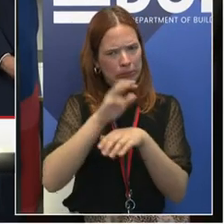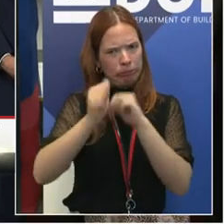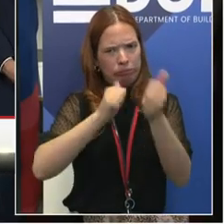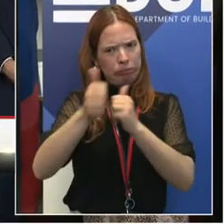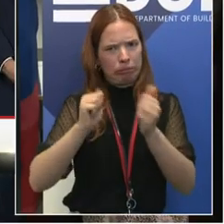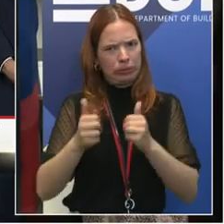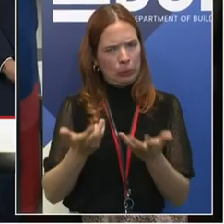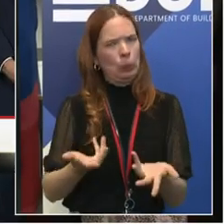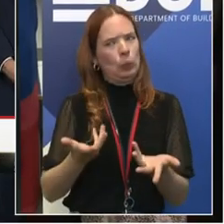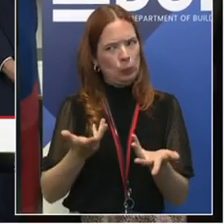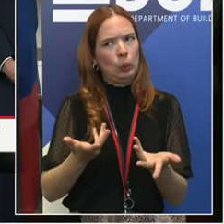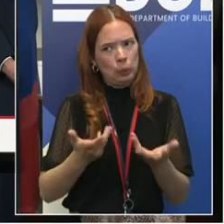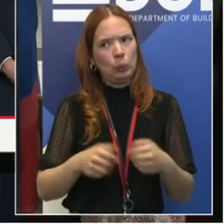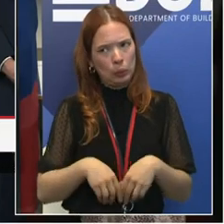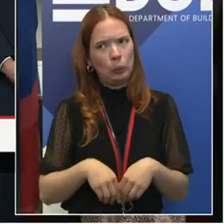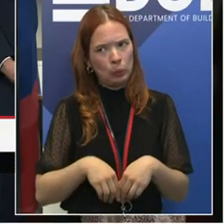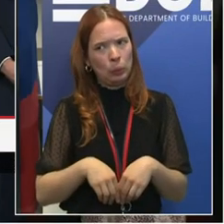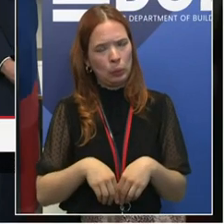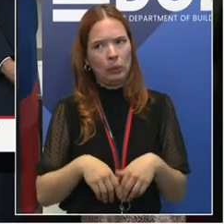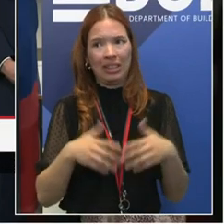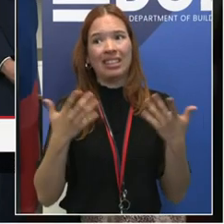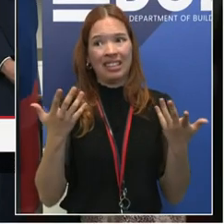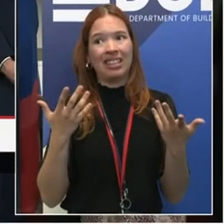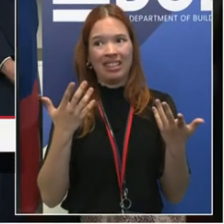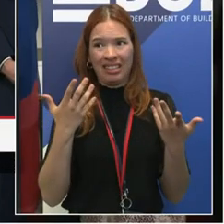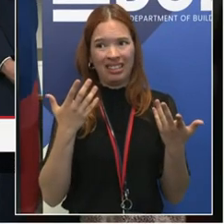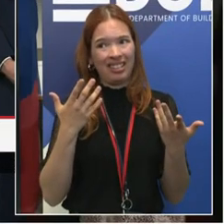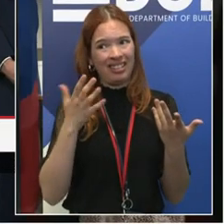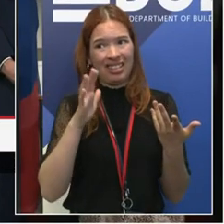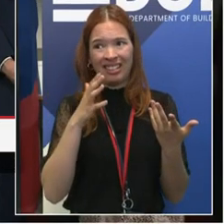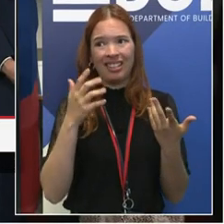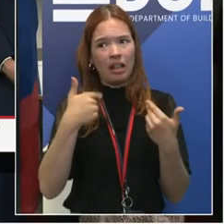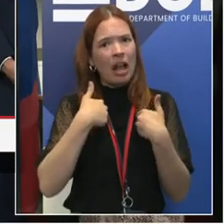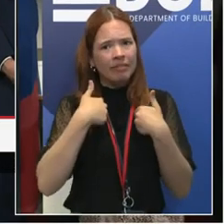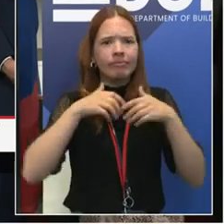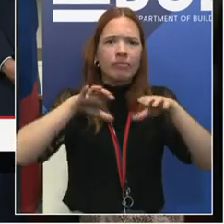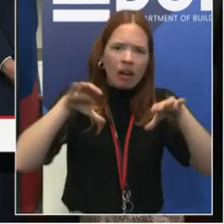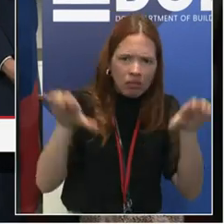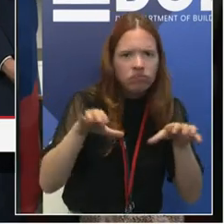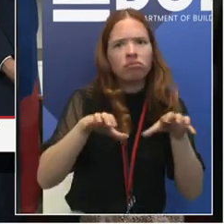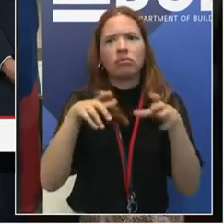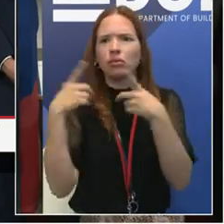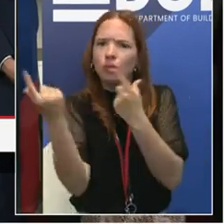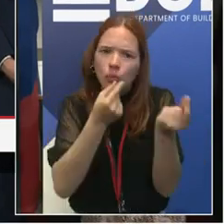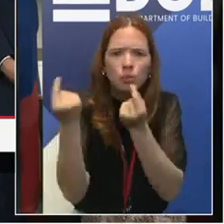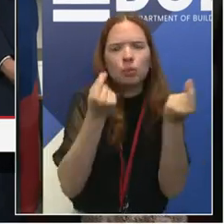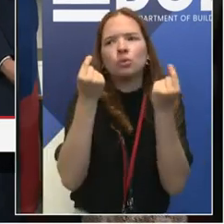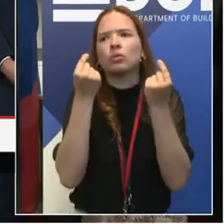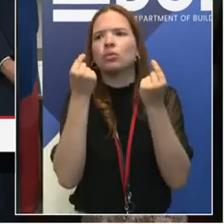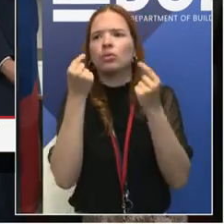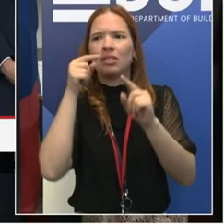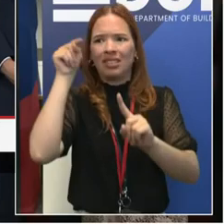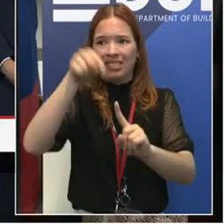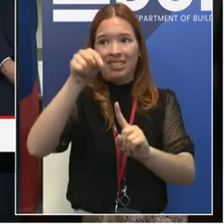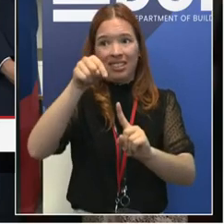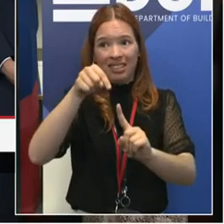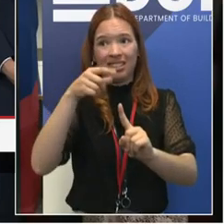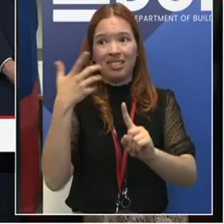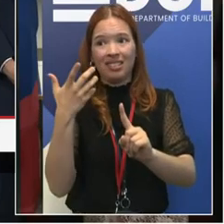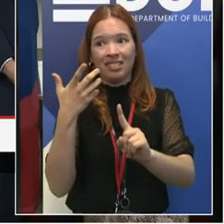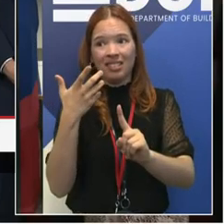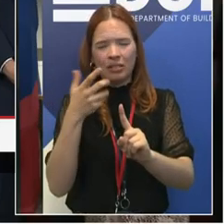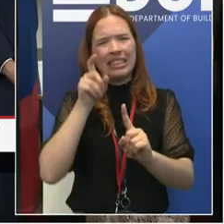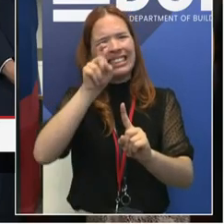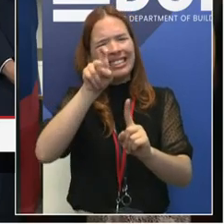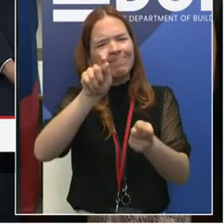activity already. And so we want to make sure that those conversions, that people are getting the best that